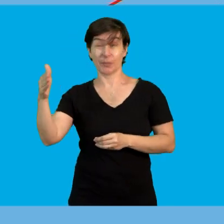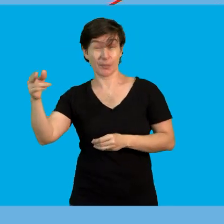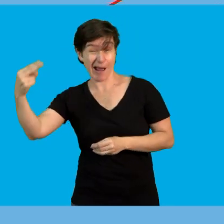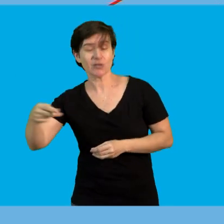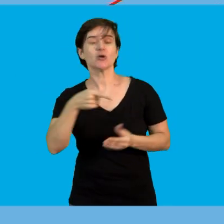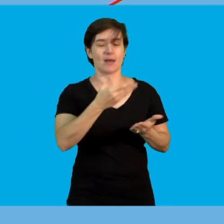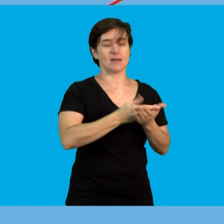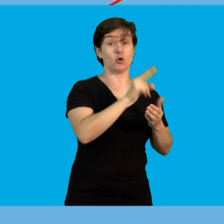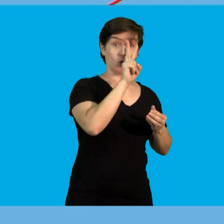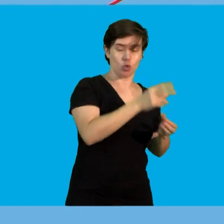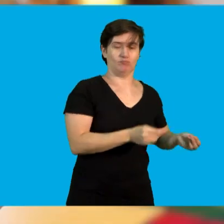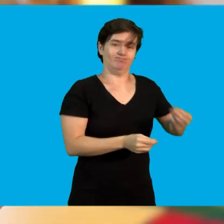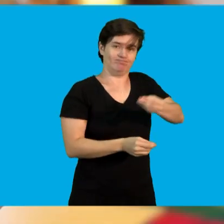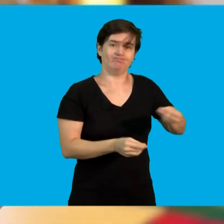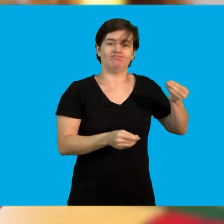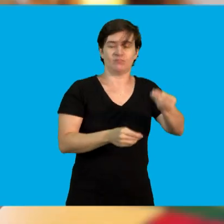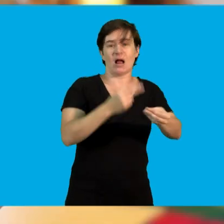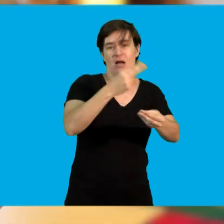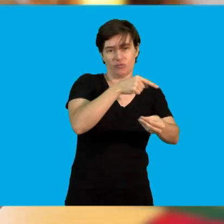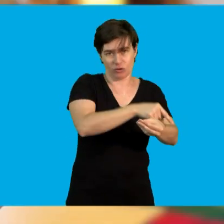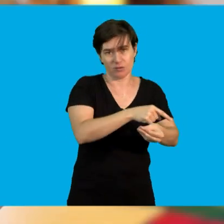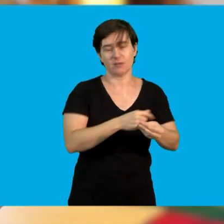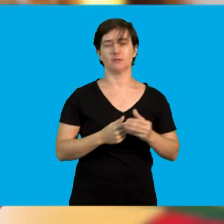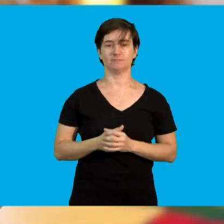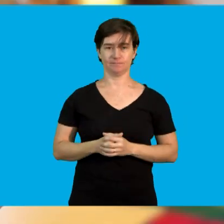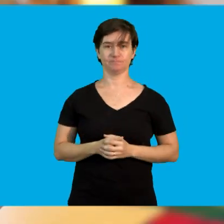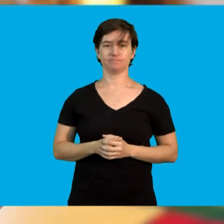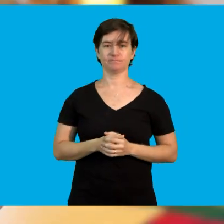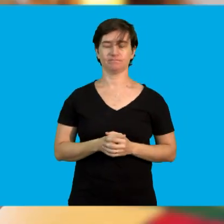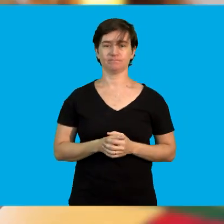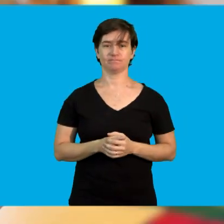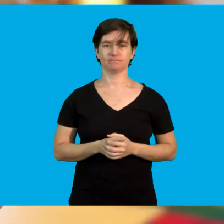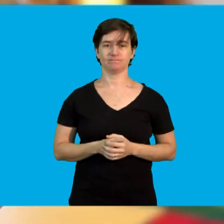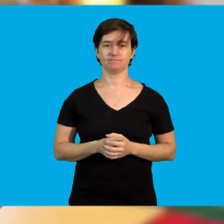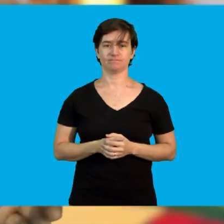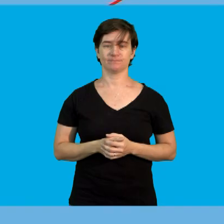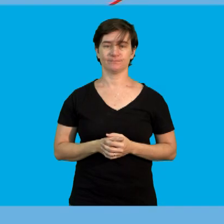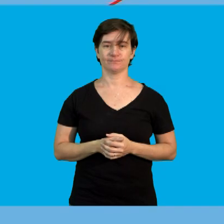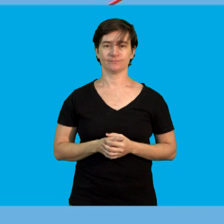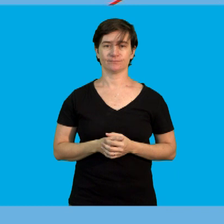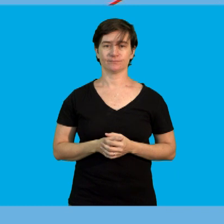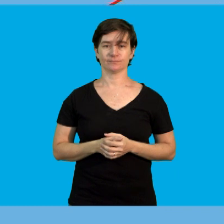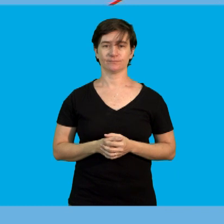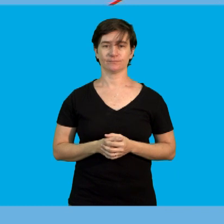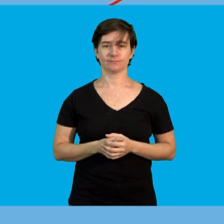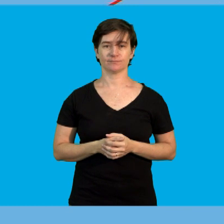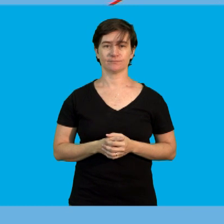a metal oxide, because in that particular one, there is no hydroxide to be donated.